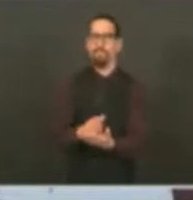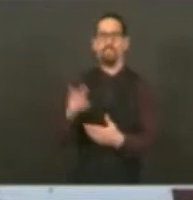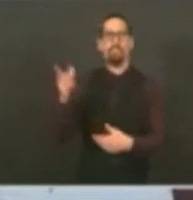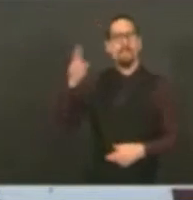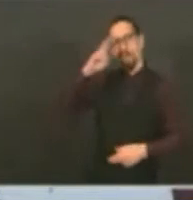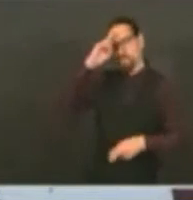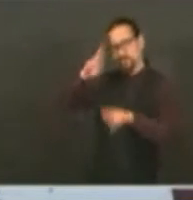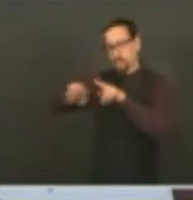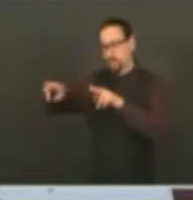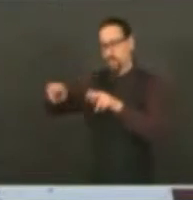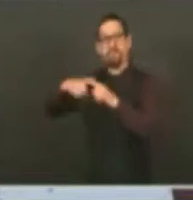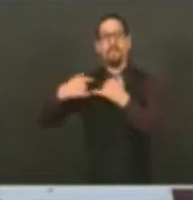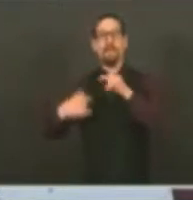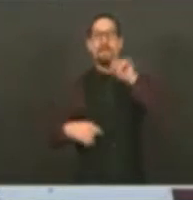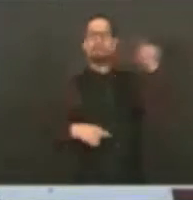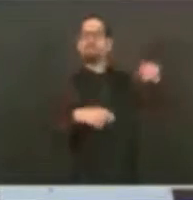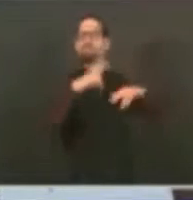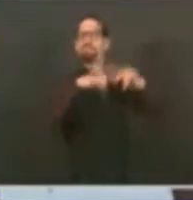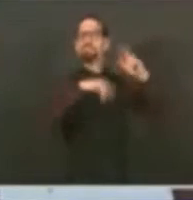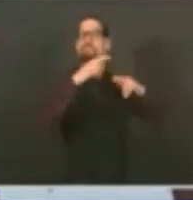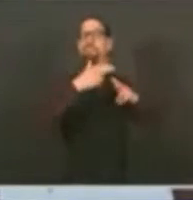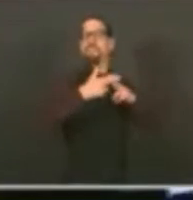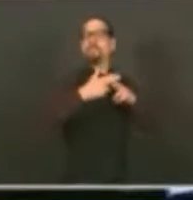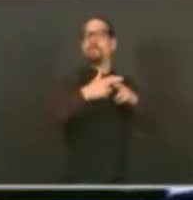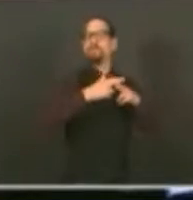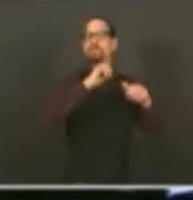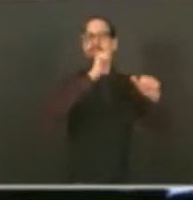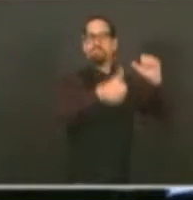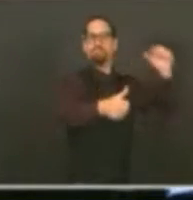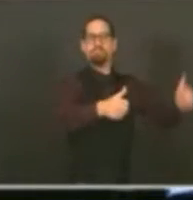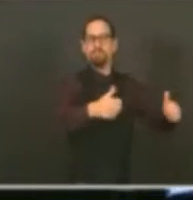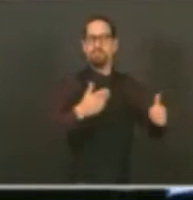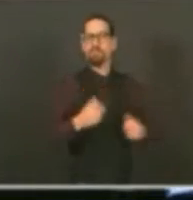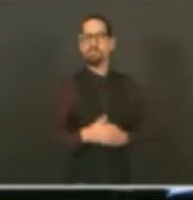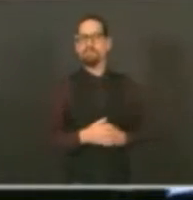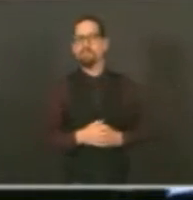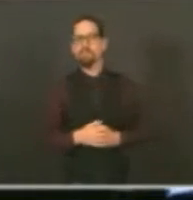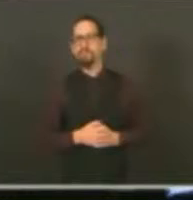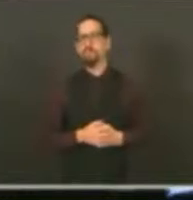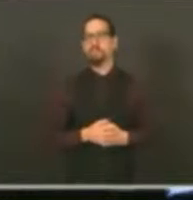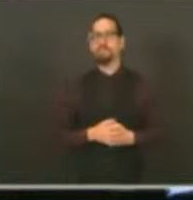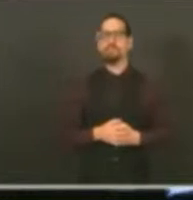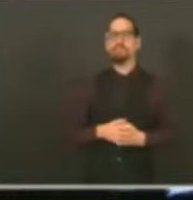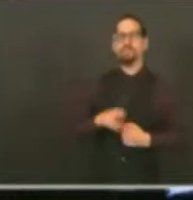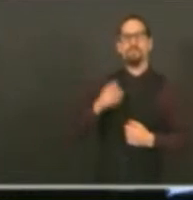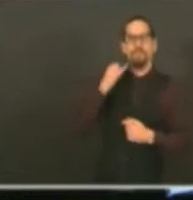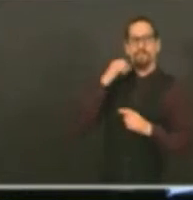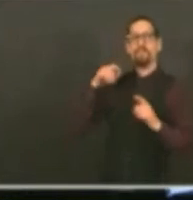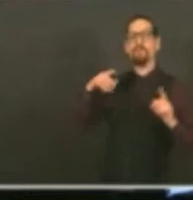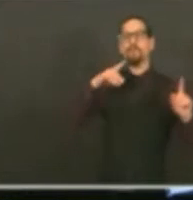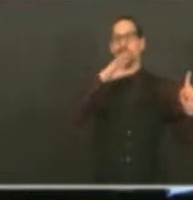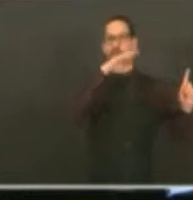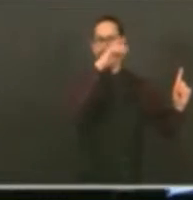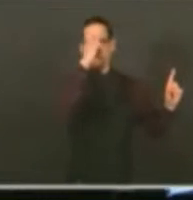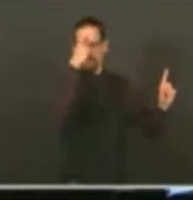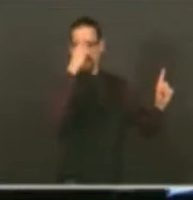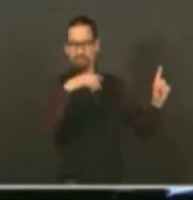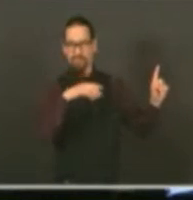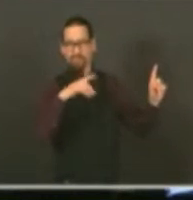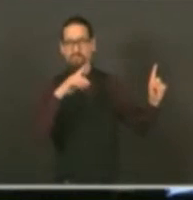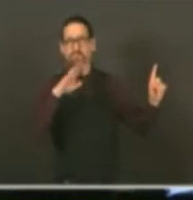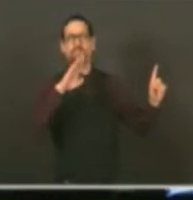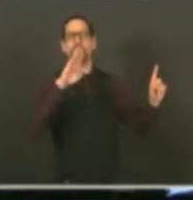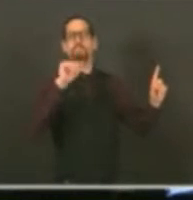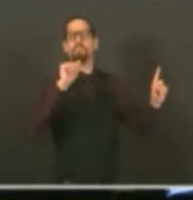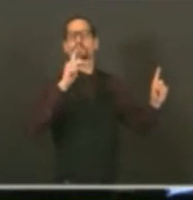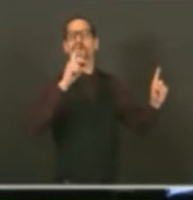And that's what I have to prevent. And just speaking of the hospitals, Governor Baker announced they're going to stop elective surgery in Mass. You've hesitated to do